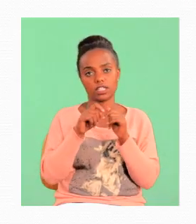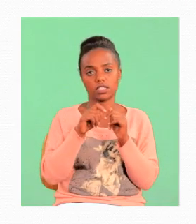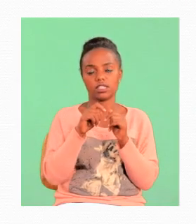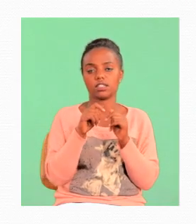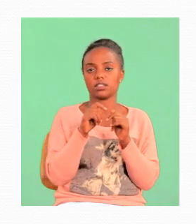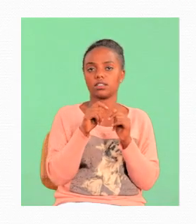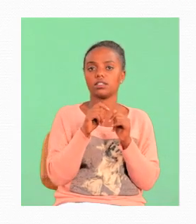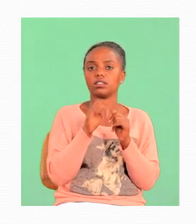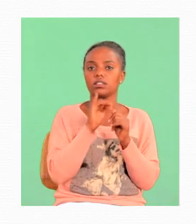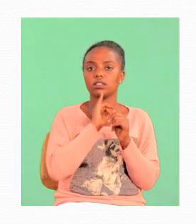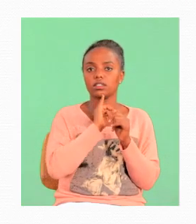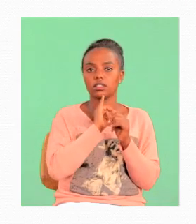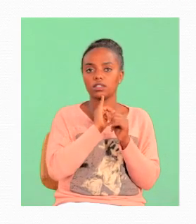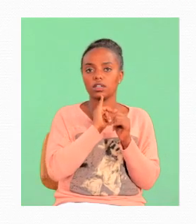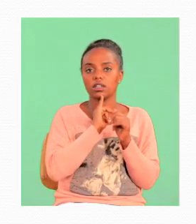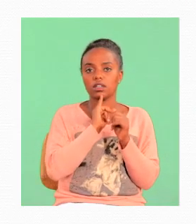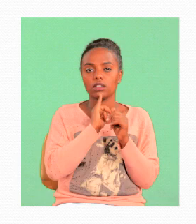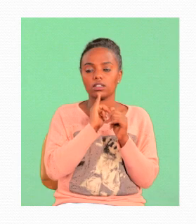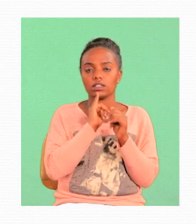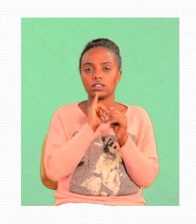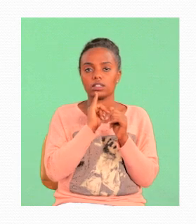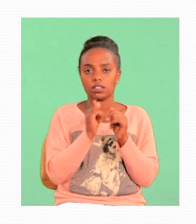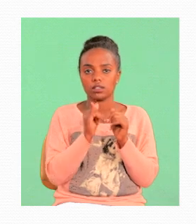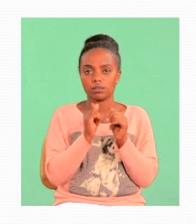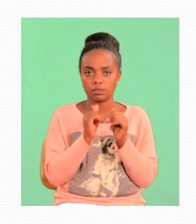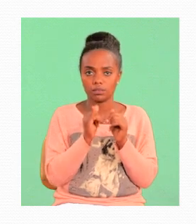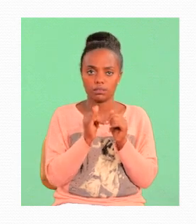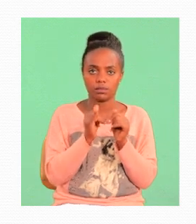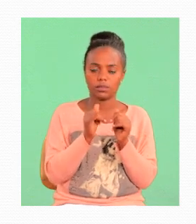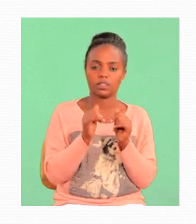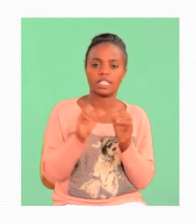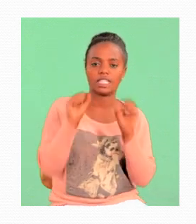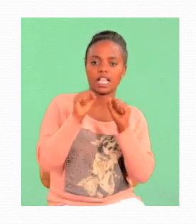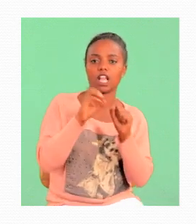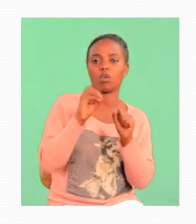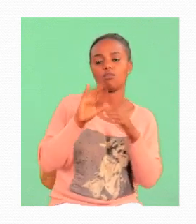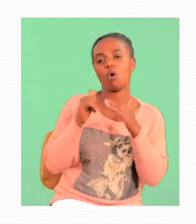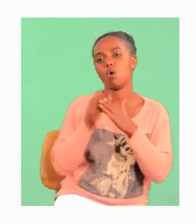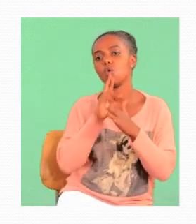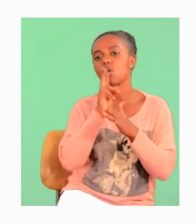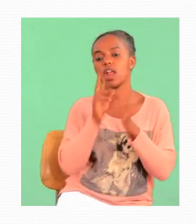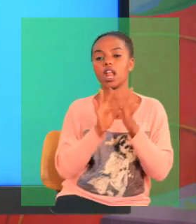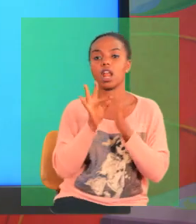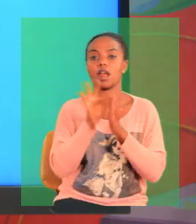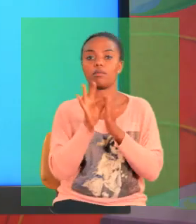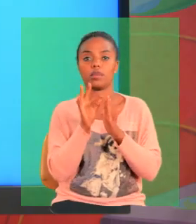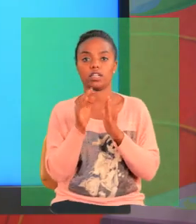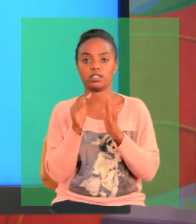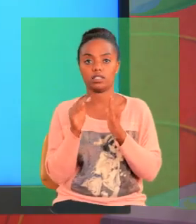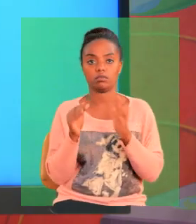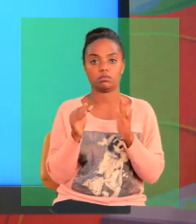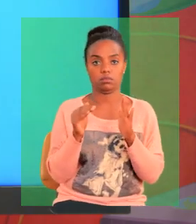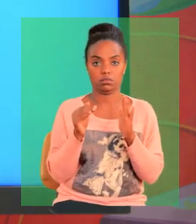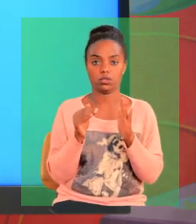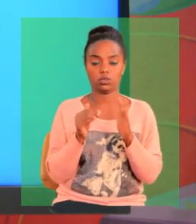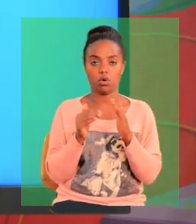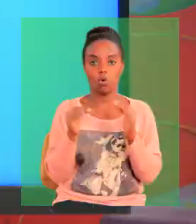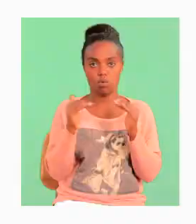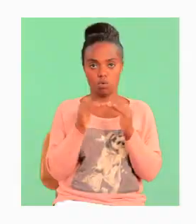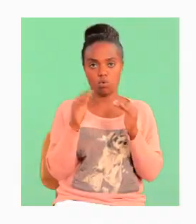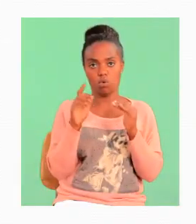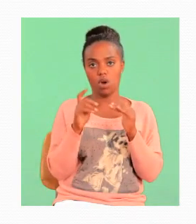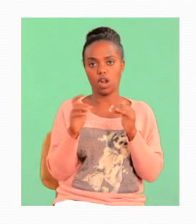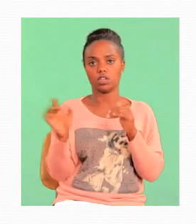the range of f is this, it's a set of real number. So gives you this one, so it is